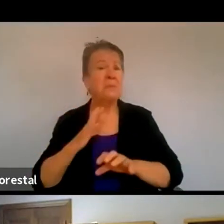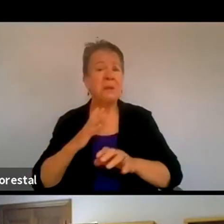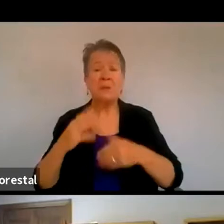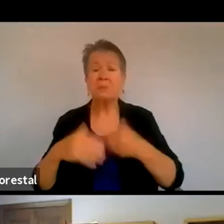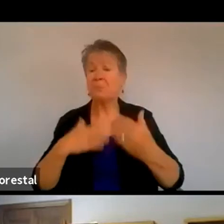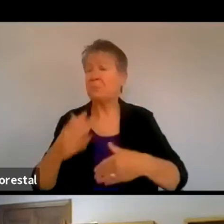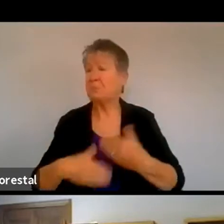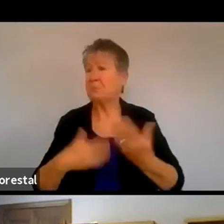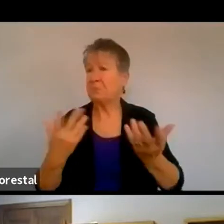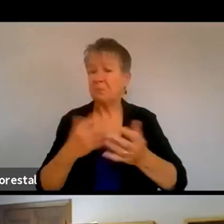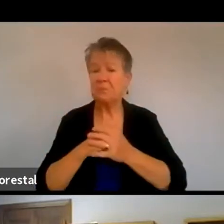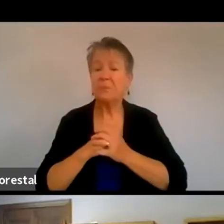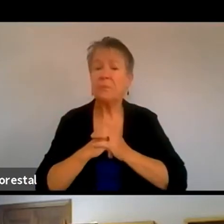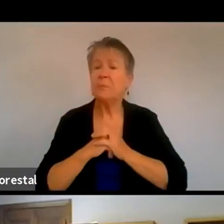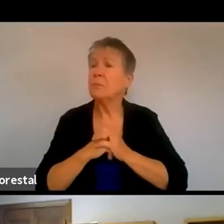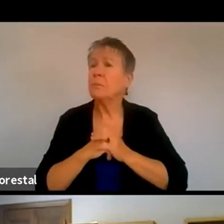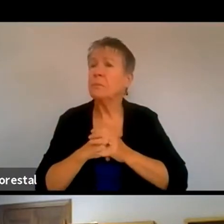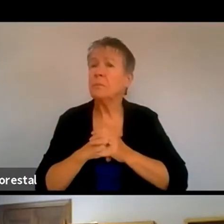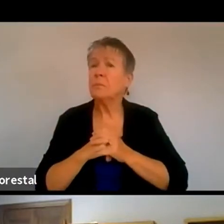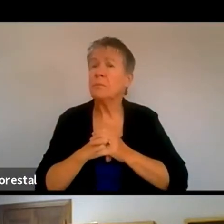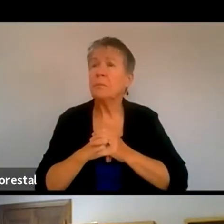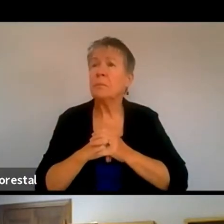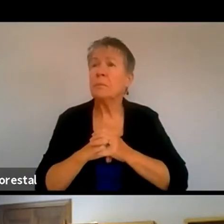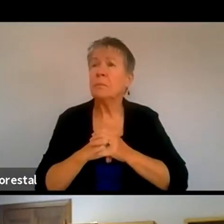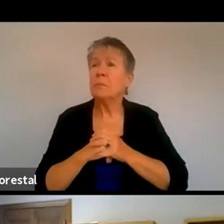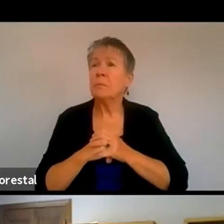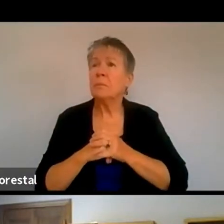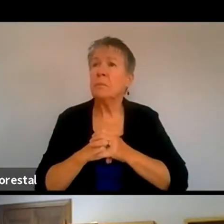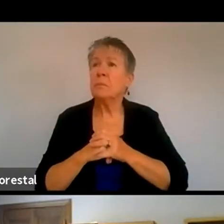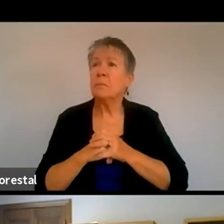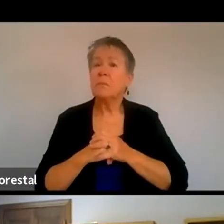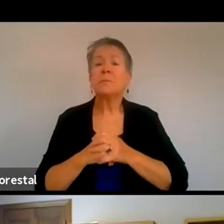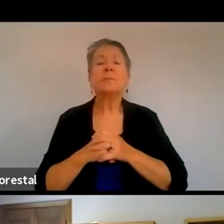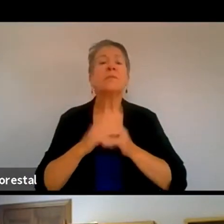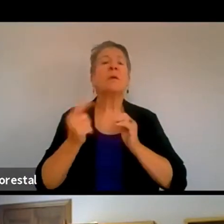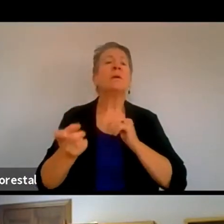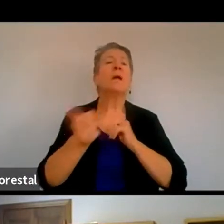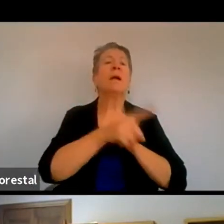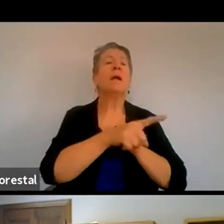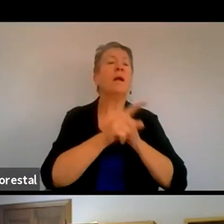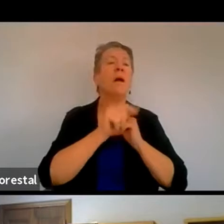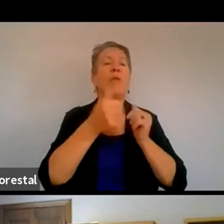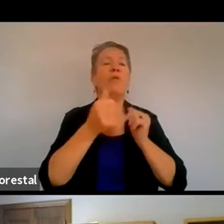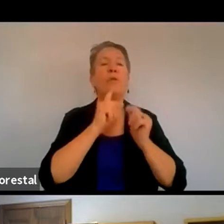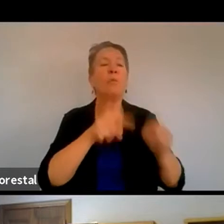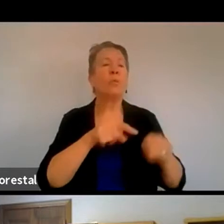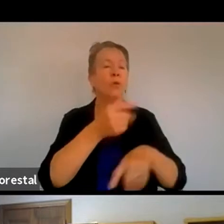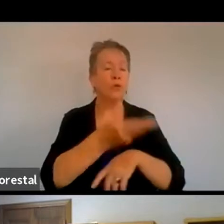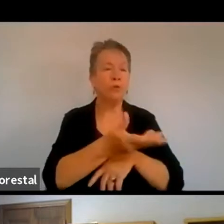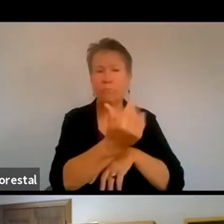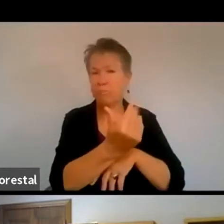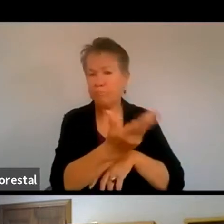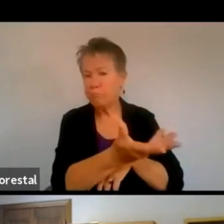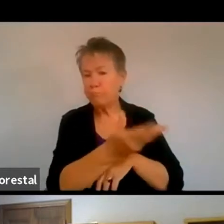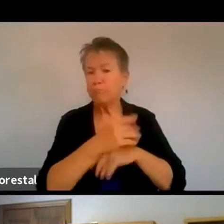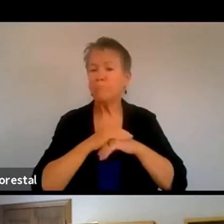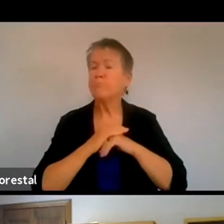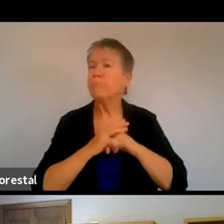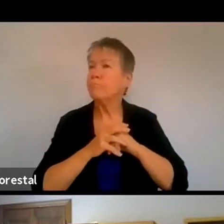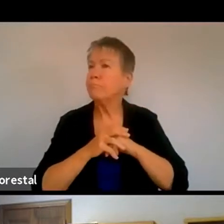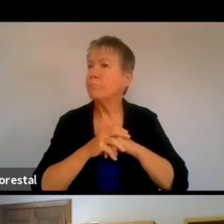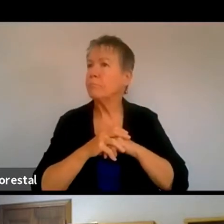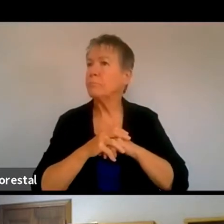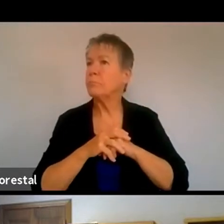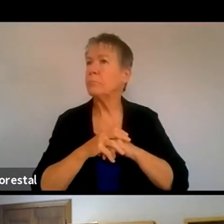Nikita? Hey, Nikita. Hi, Governor. How are you? Good. I meant to say something to you and Matt Arco because I know